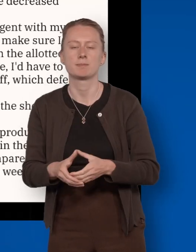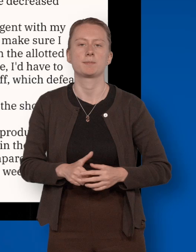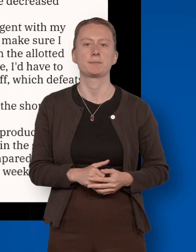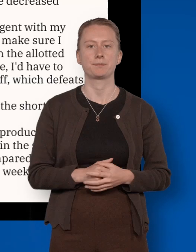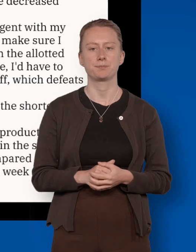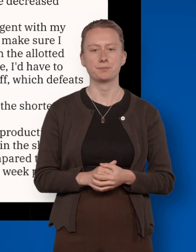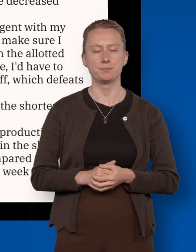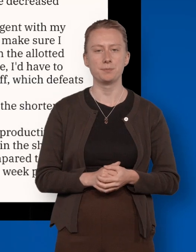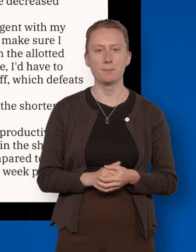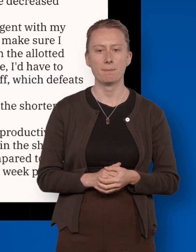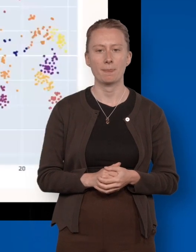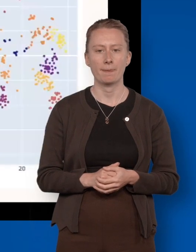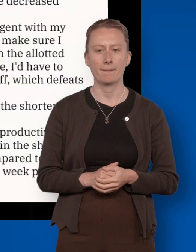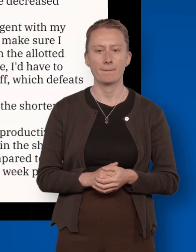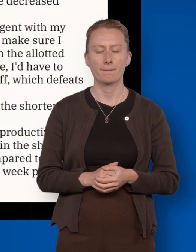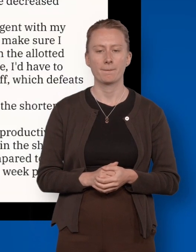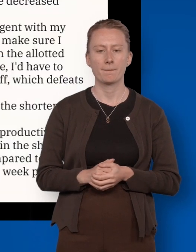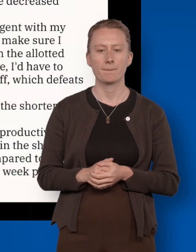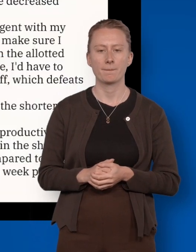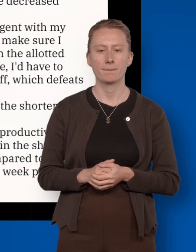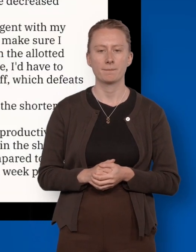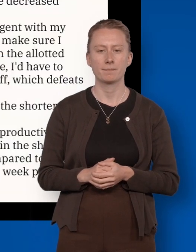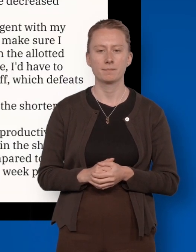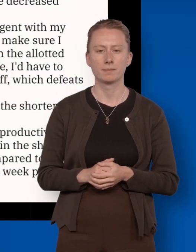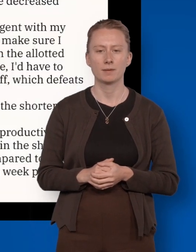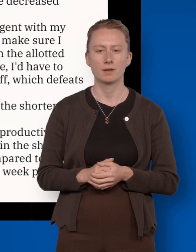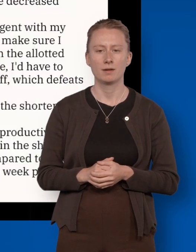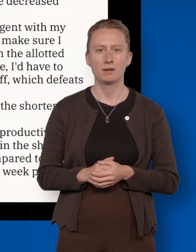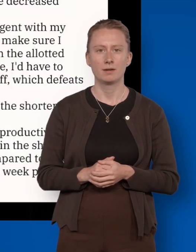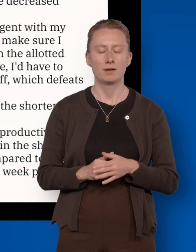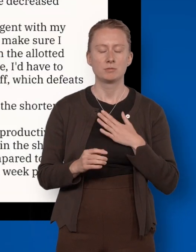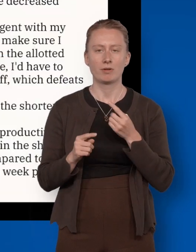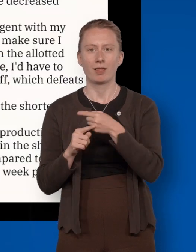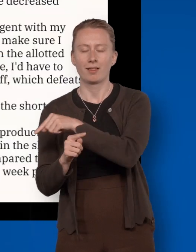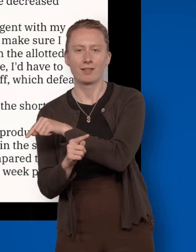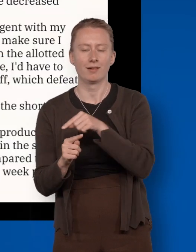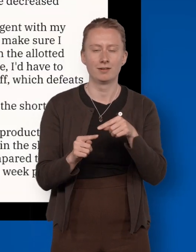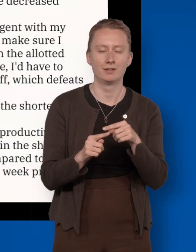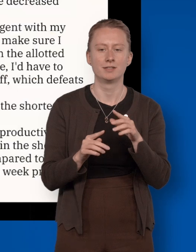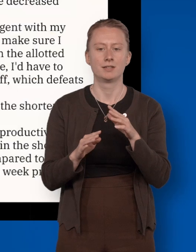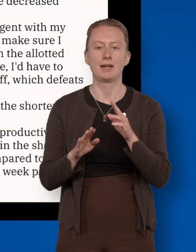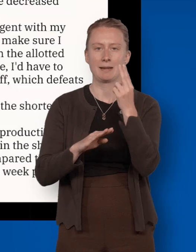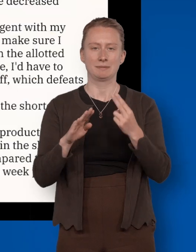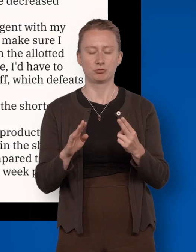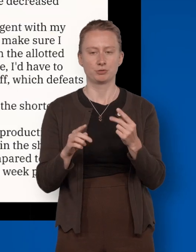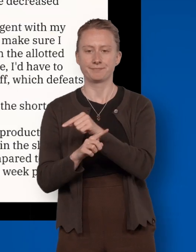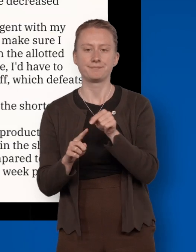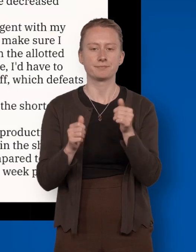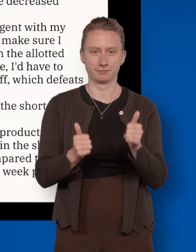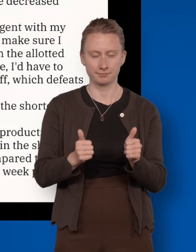Oh, sorry, I didn't realize that an animation here. Okay, so